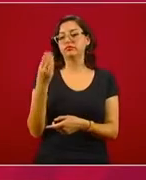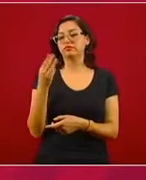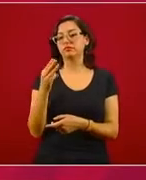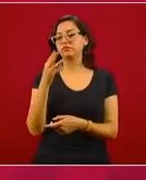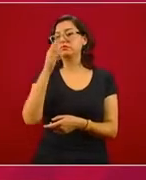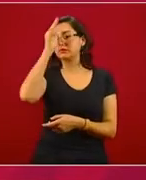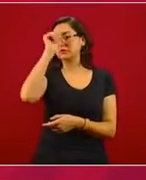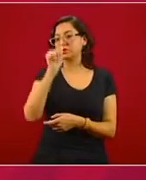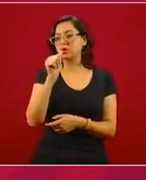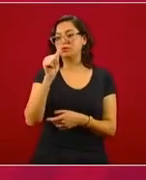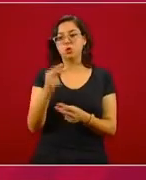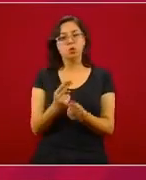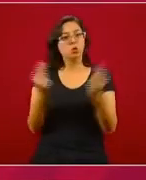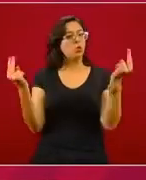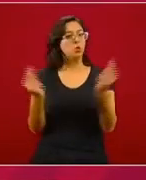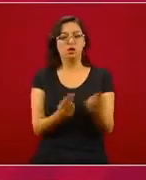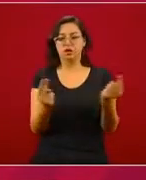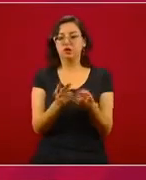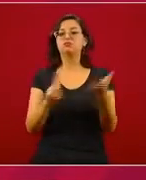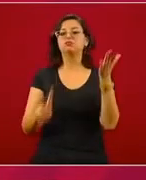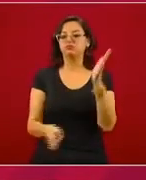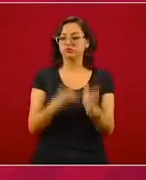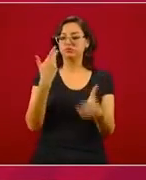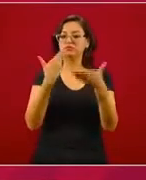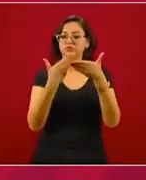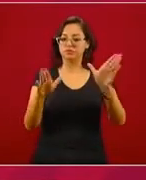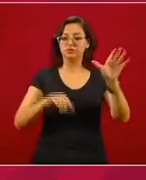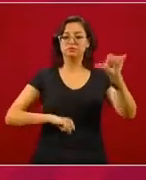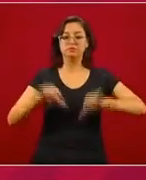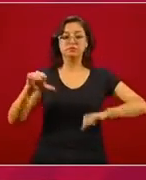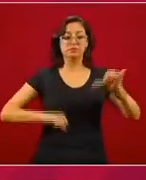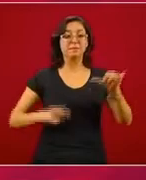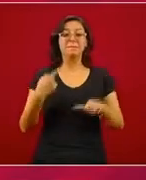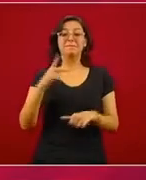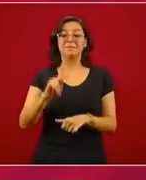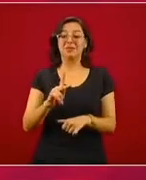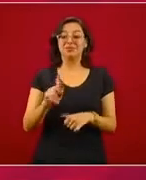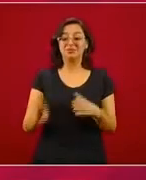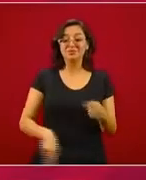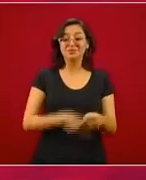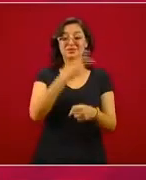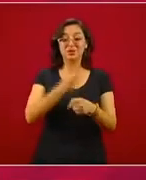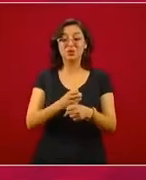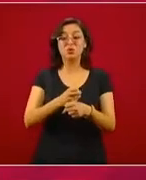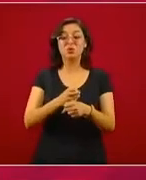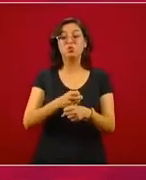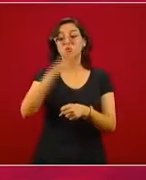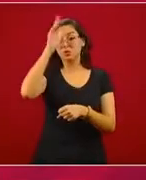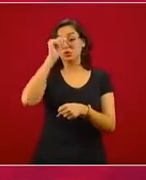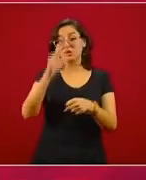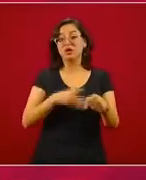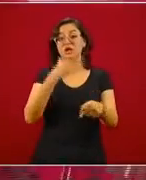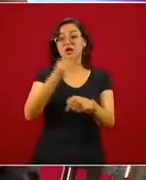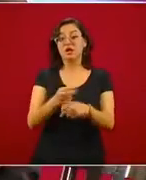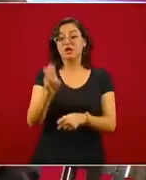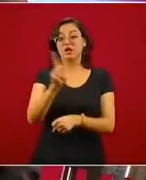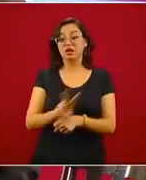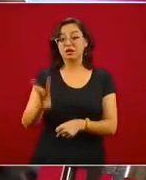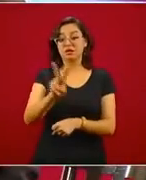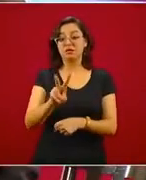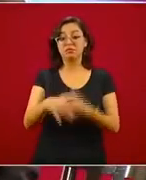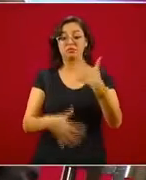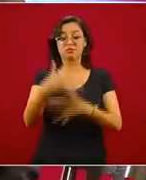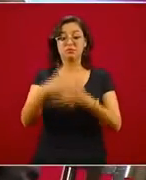May 14th. We designated those sectors as being essential, and we had